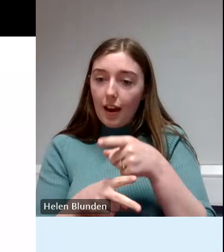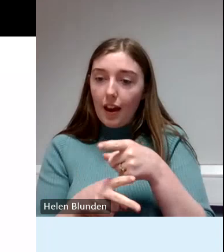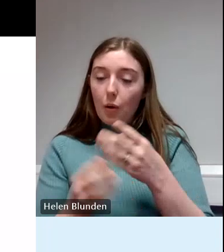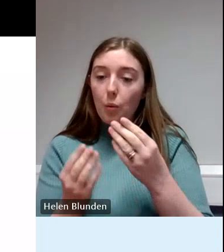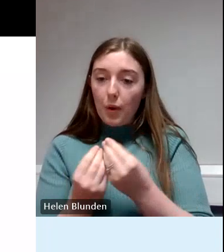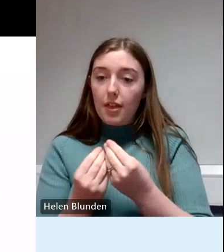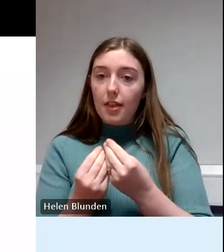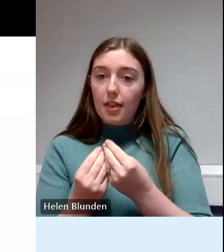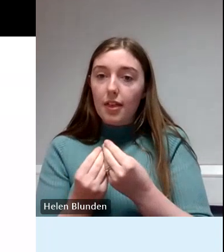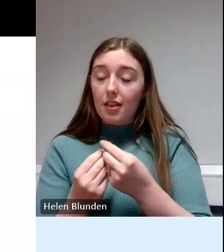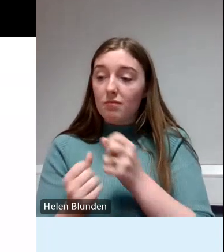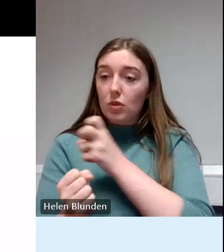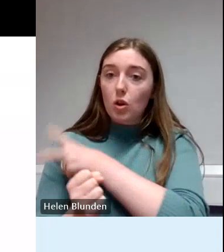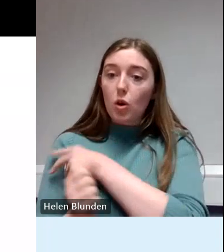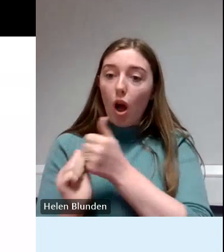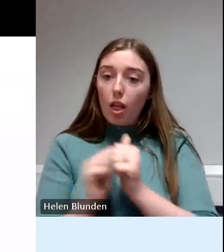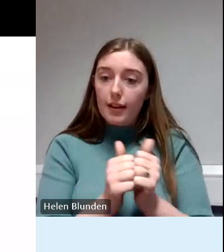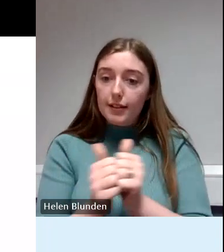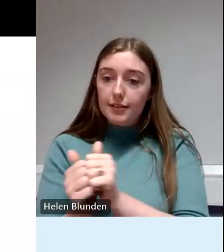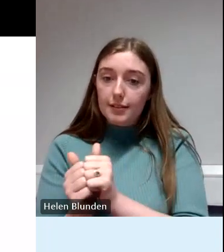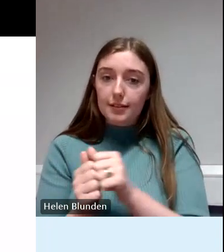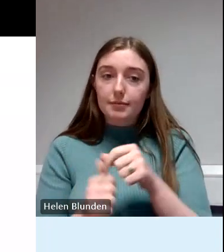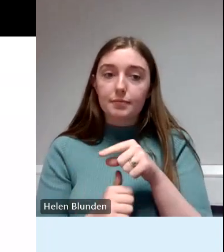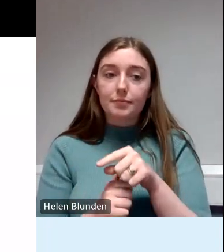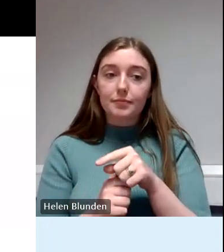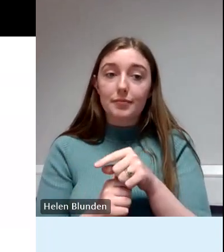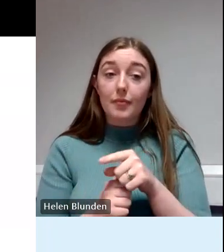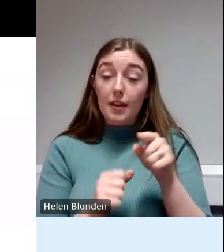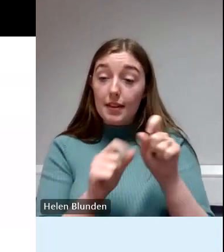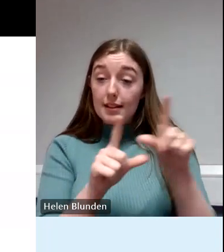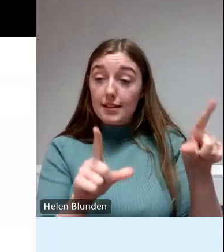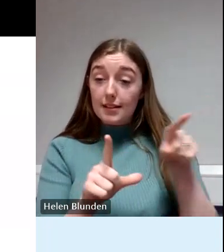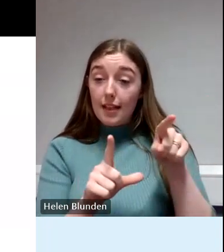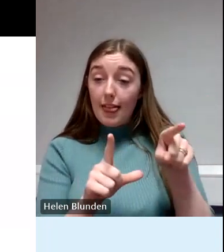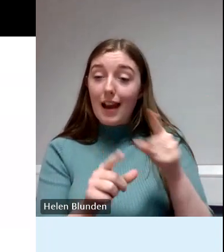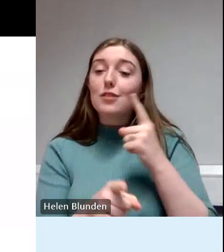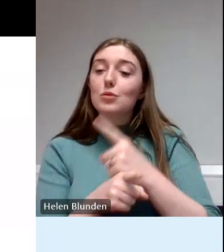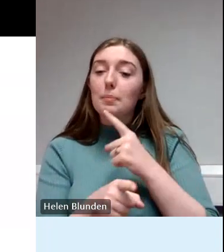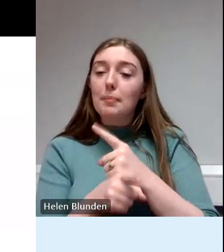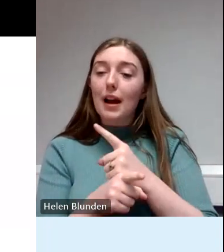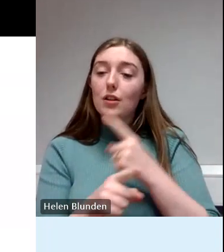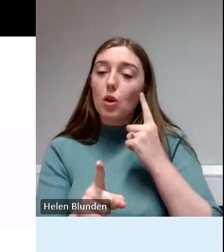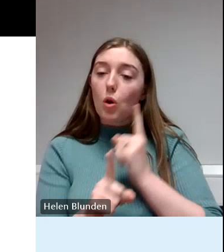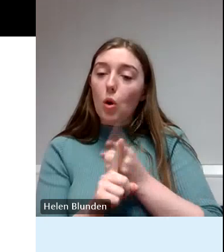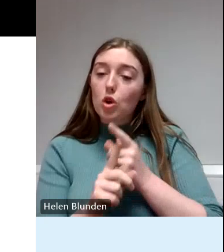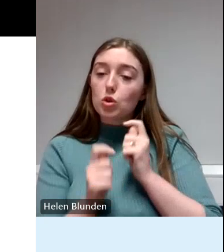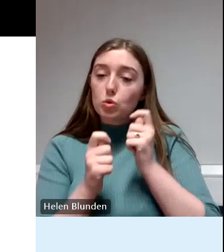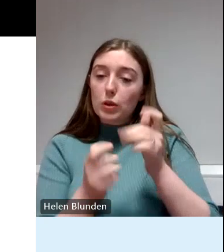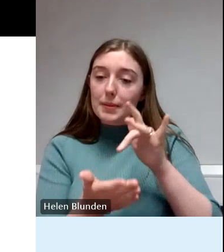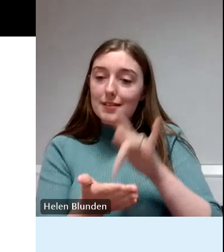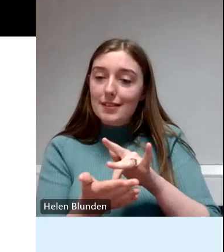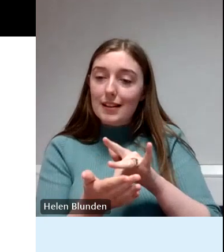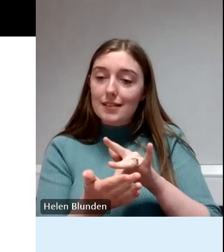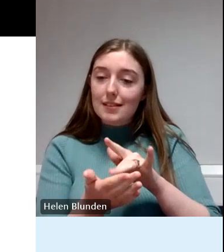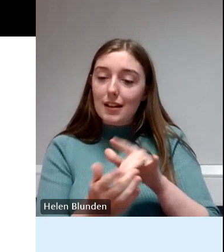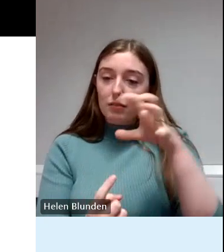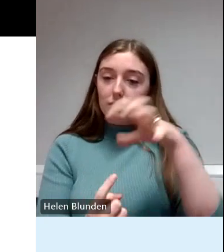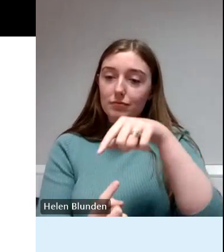And this slide particularly talks about the urgent treatment centre in the Derby city